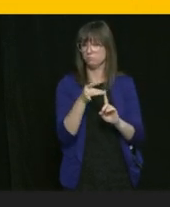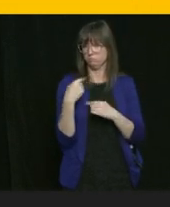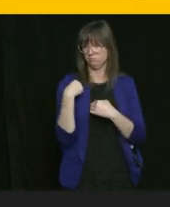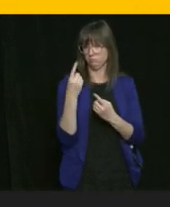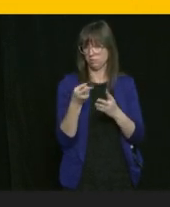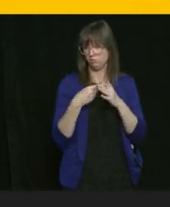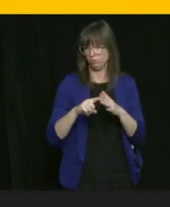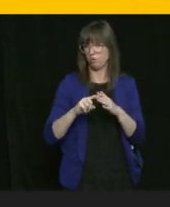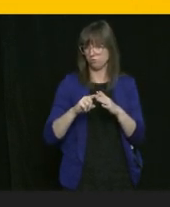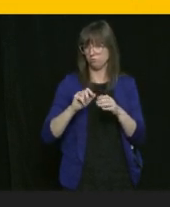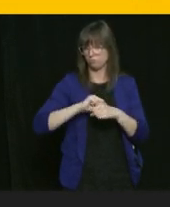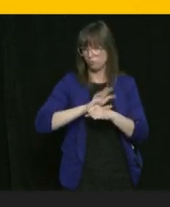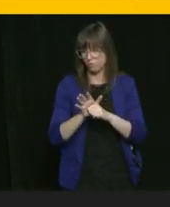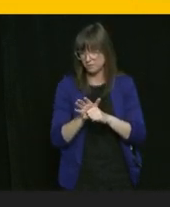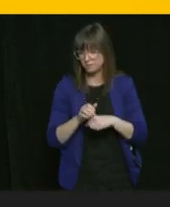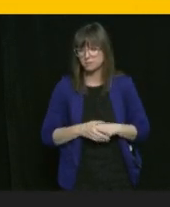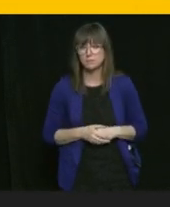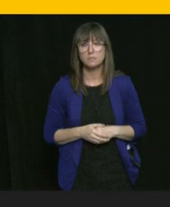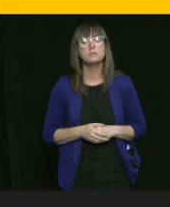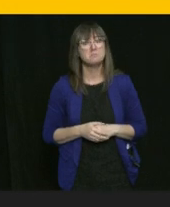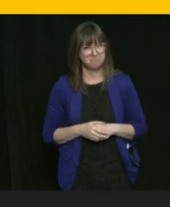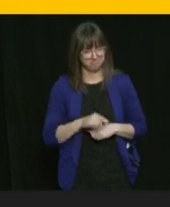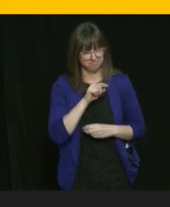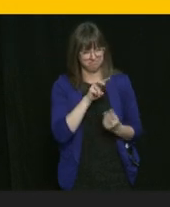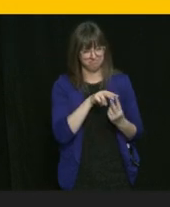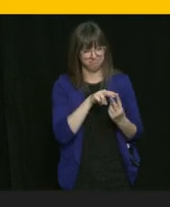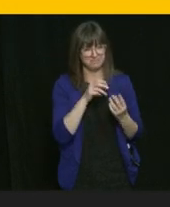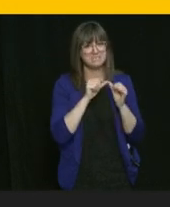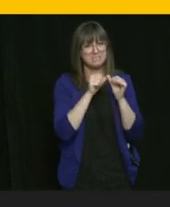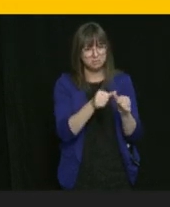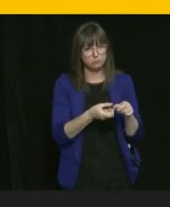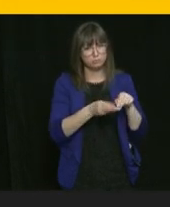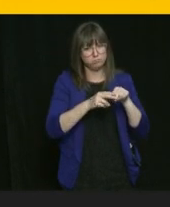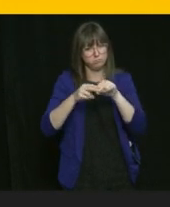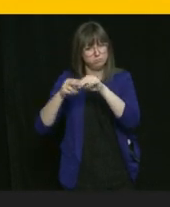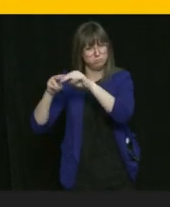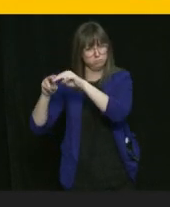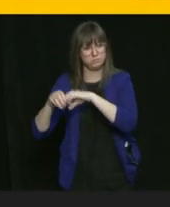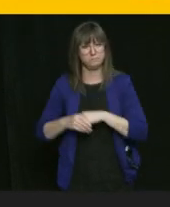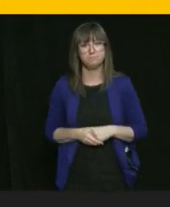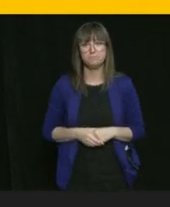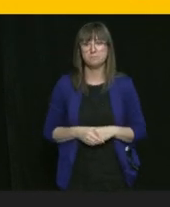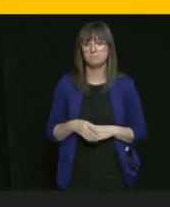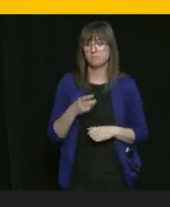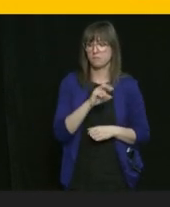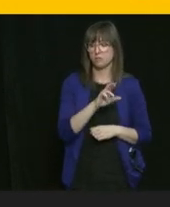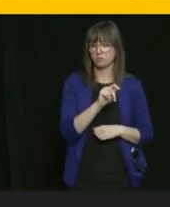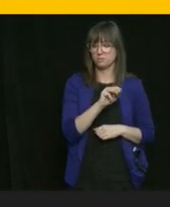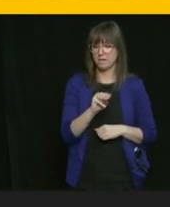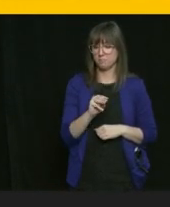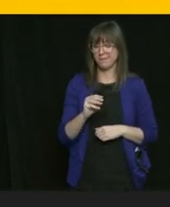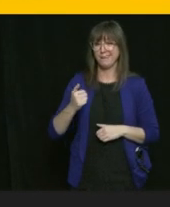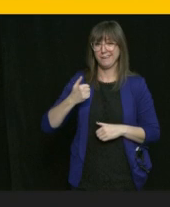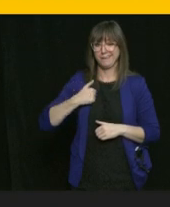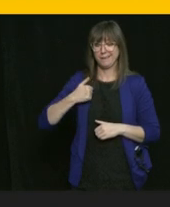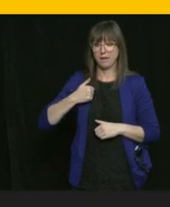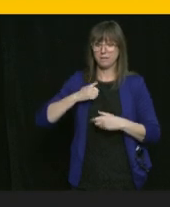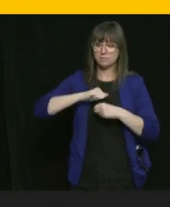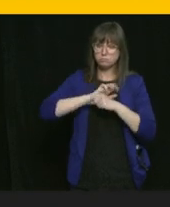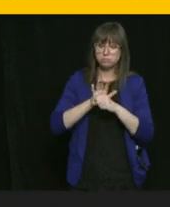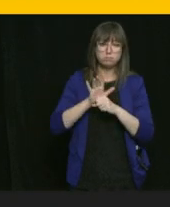of the pandemic and continuing to account for the majority of cases. Canada's pandemic experience is characterized